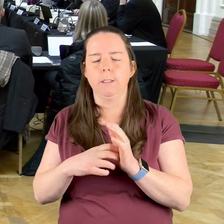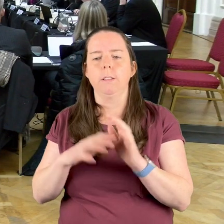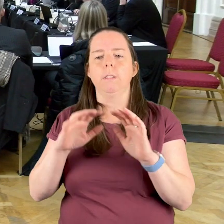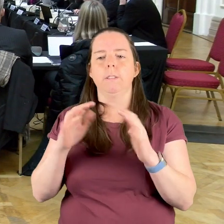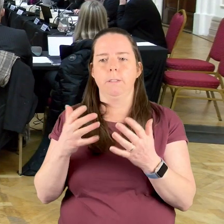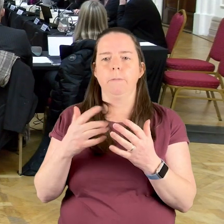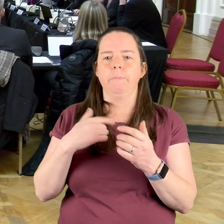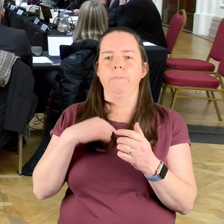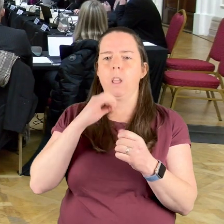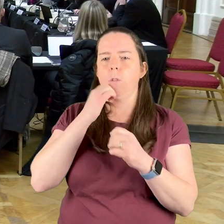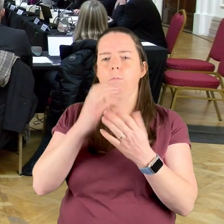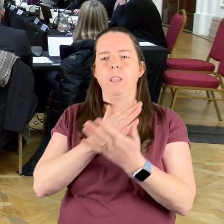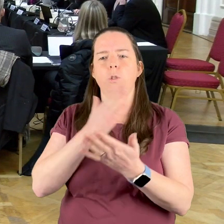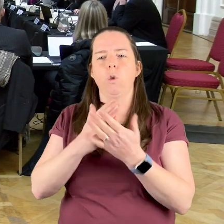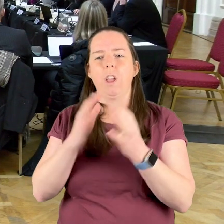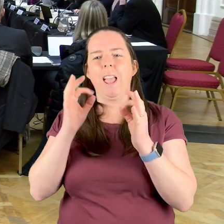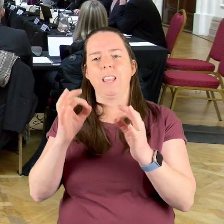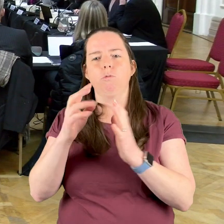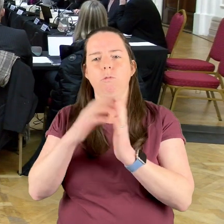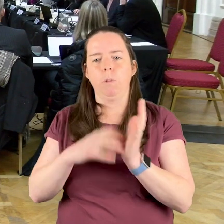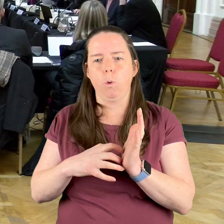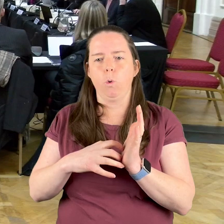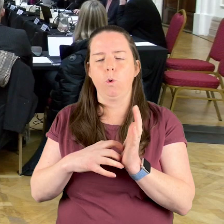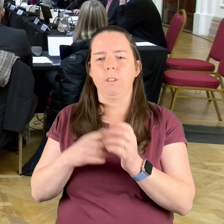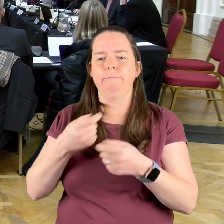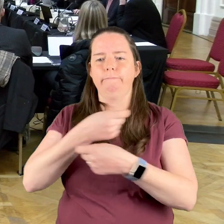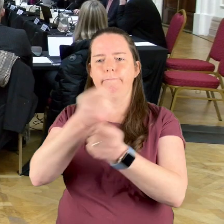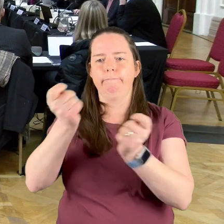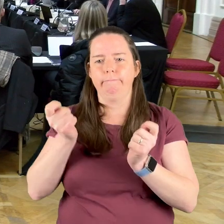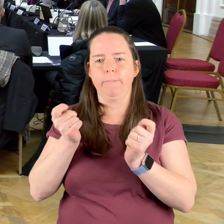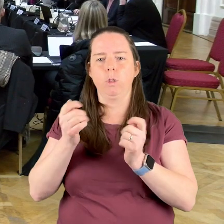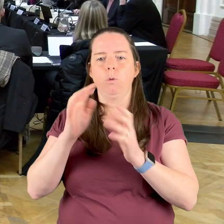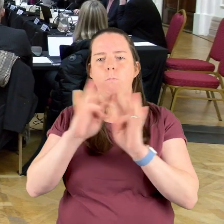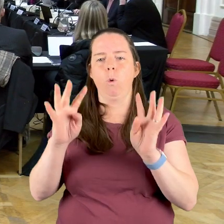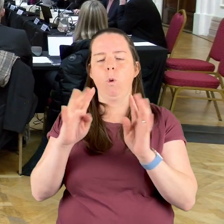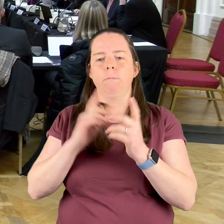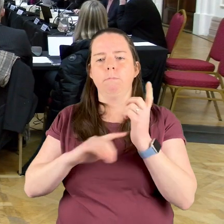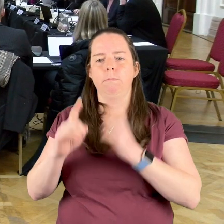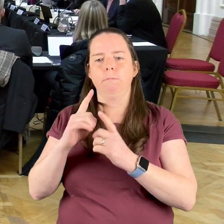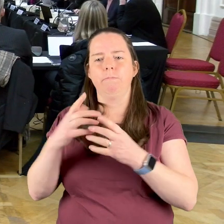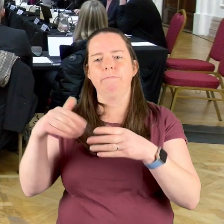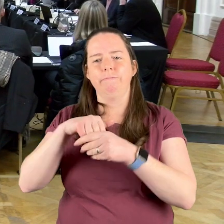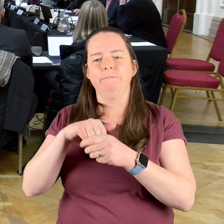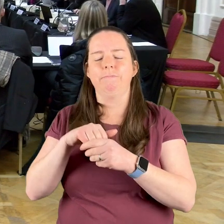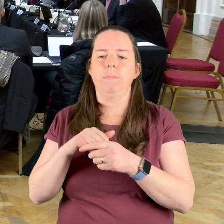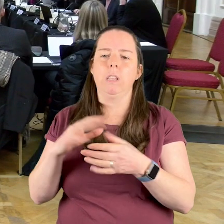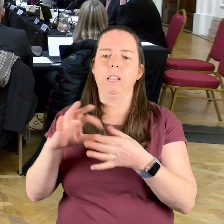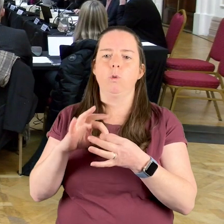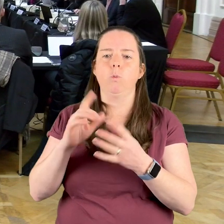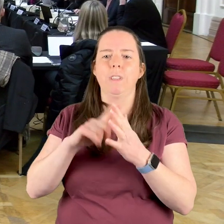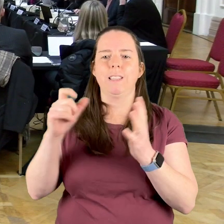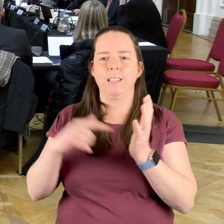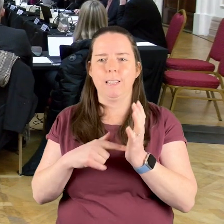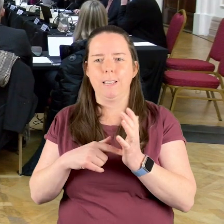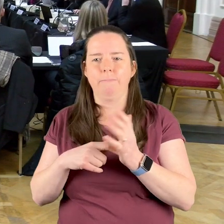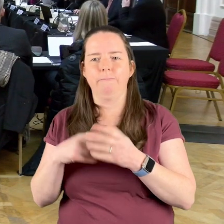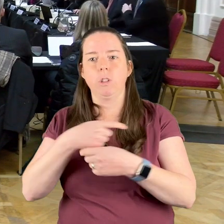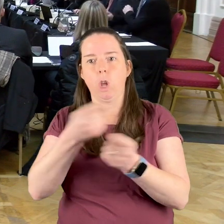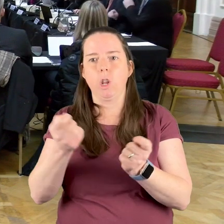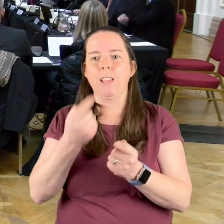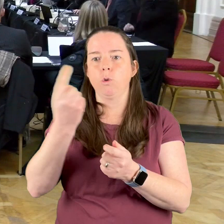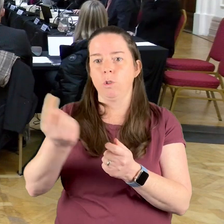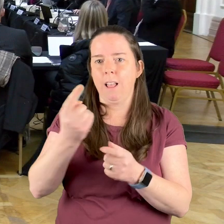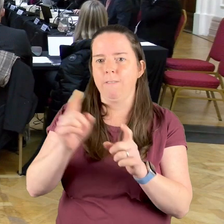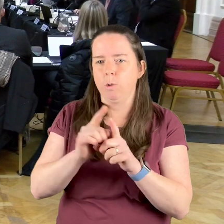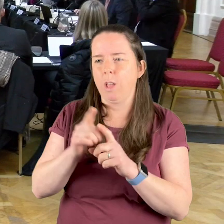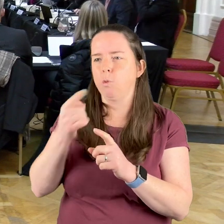it's accurately reported, and I'll ensure that an accurate report gets circulated to the board members around ECT, and I'll also circulate that to